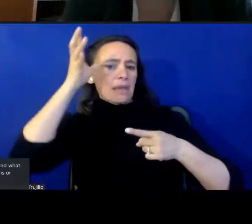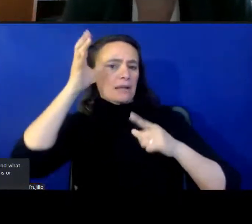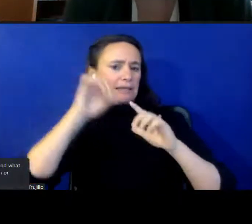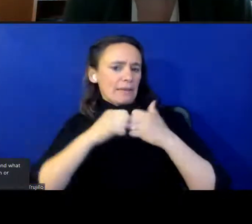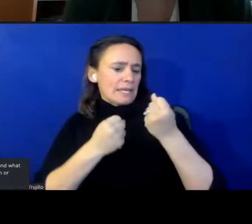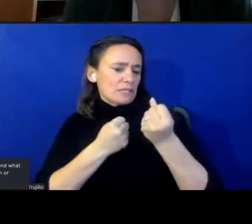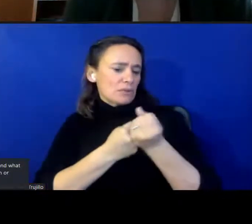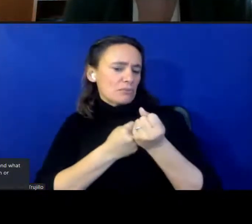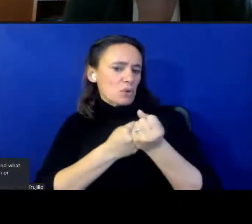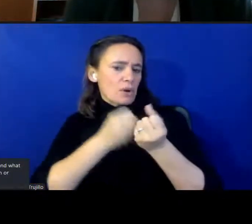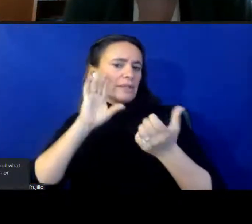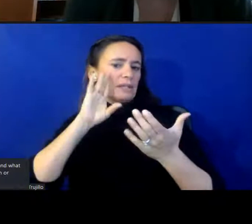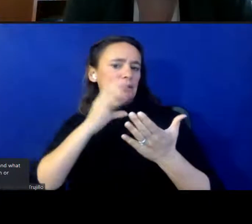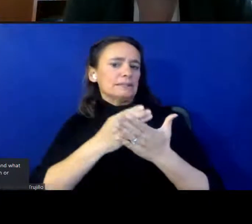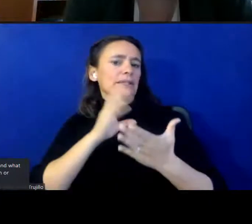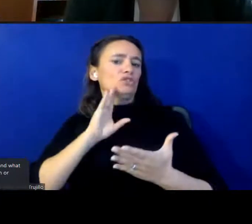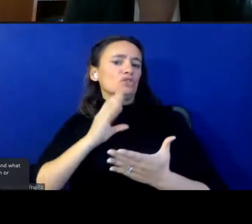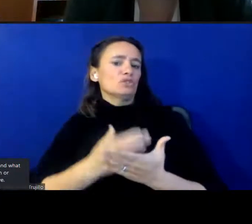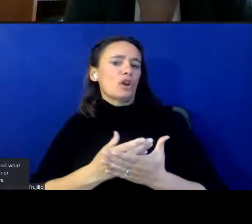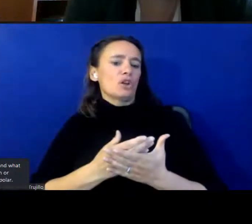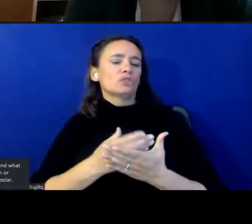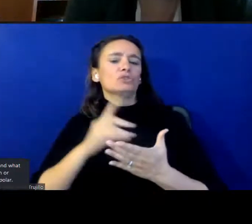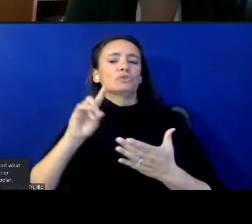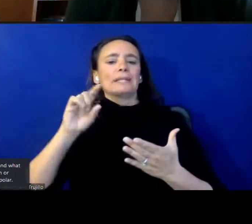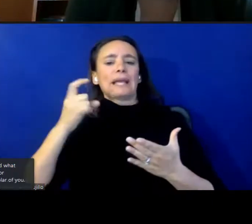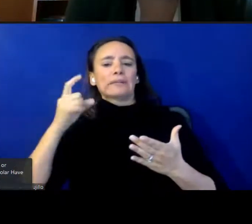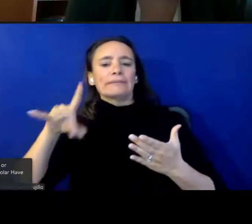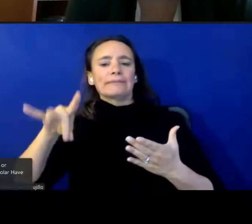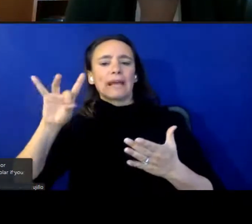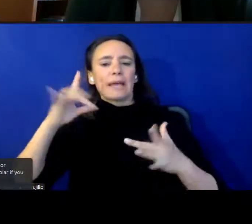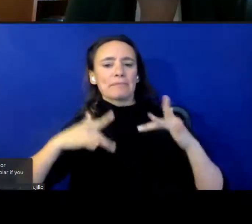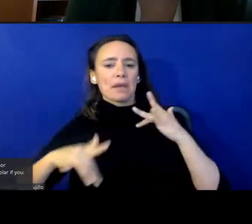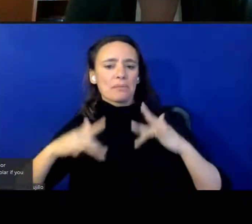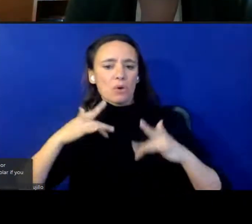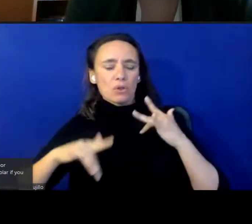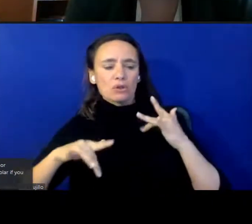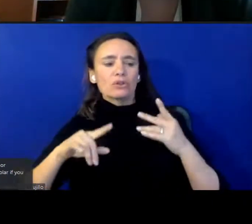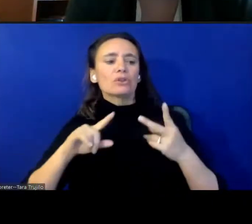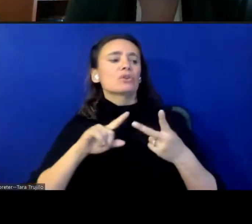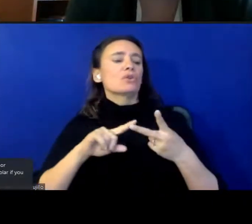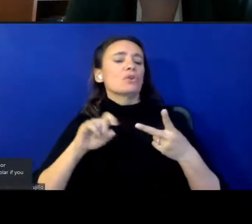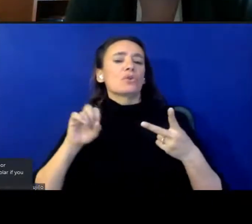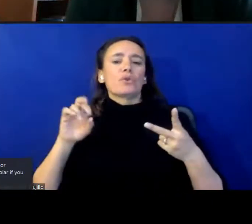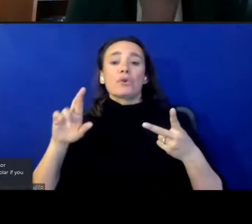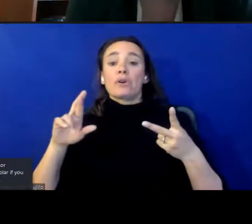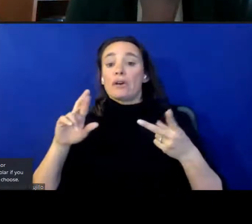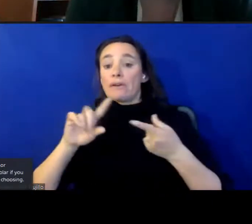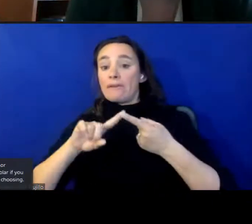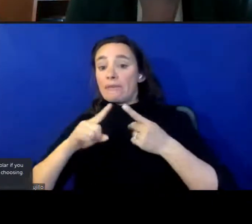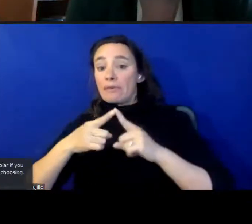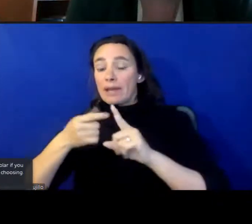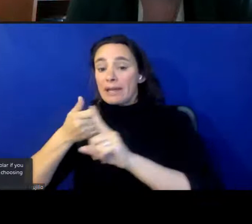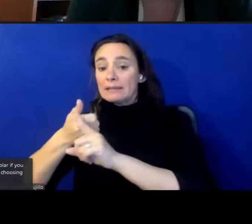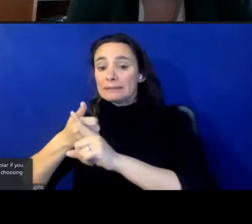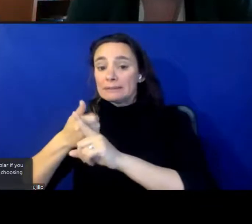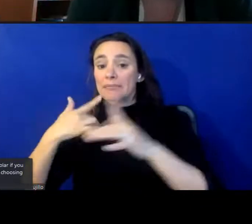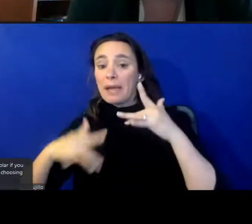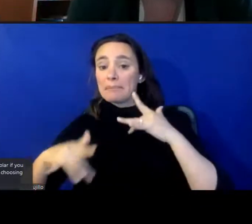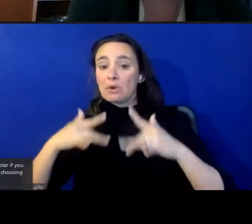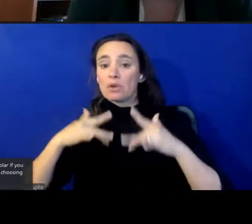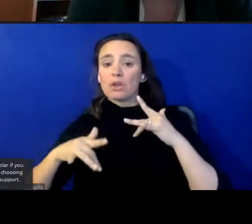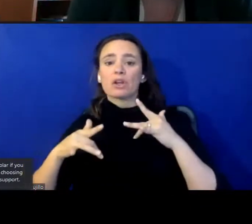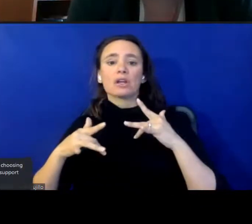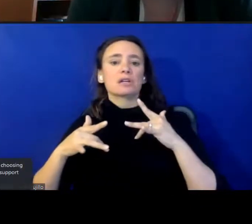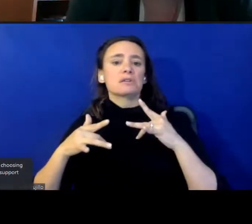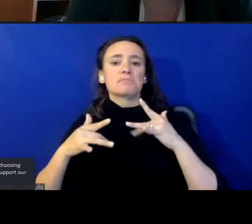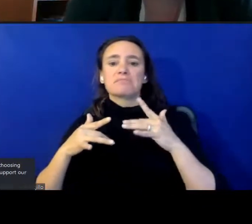who are diagnosed as bipolar? If you have a friend who is bipolar who's choosing not to take their meds, how can we support